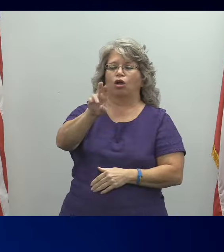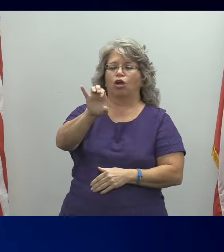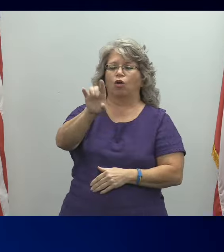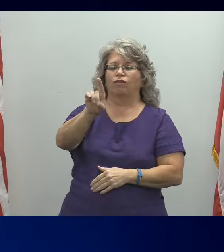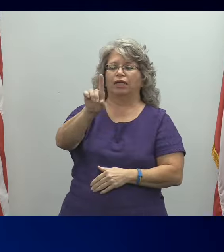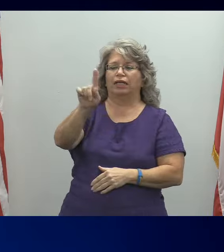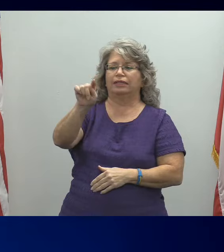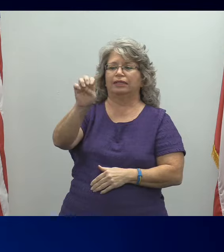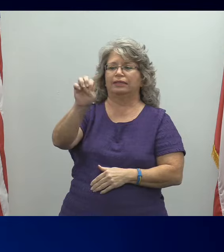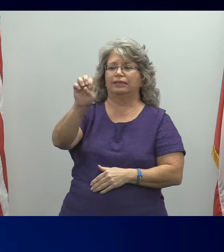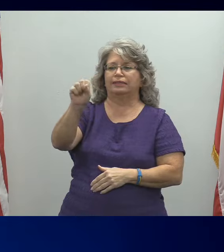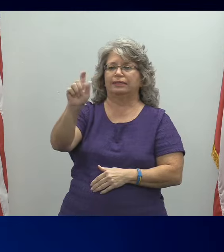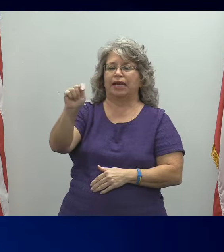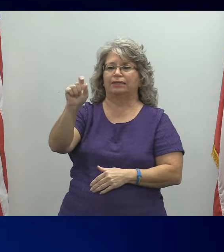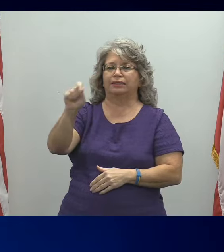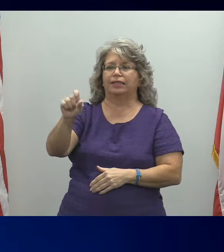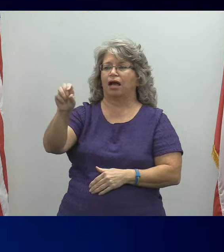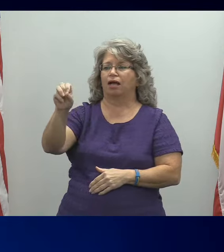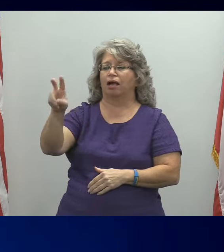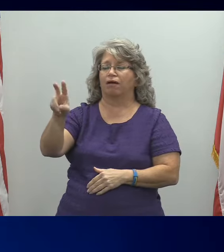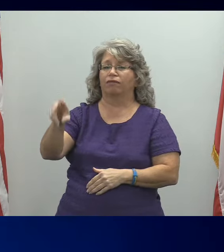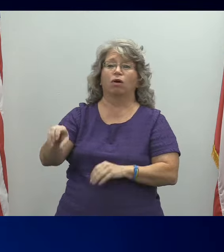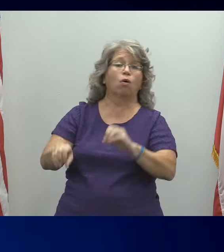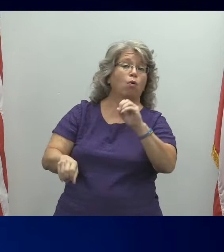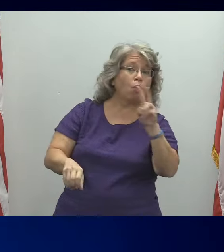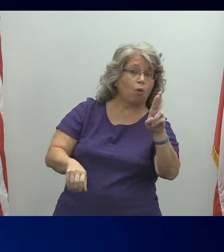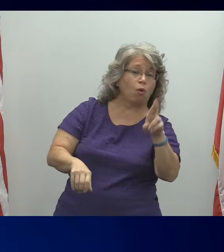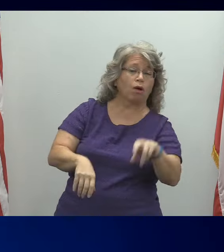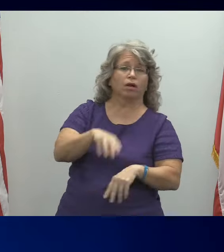www.covidtest.gov or